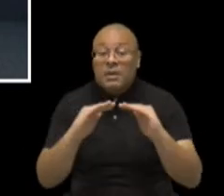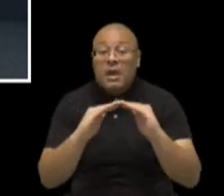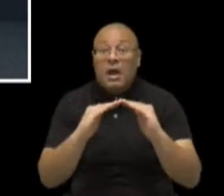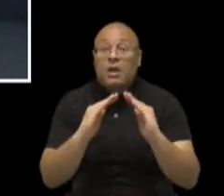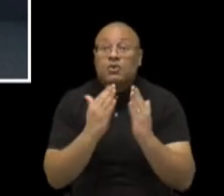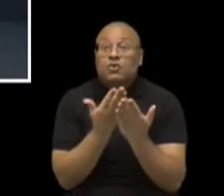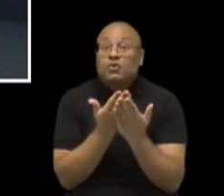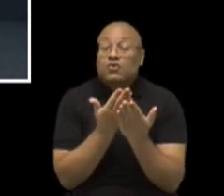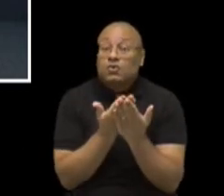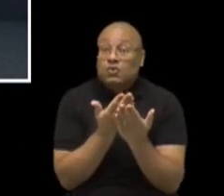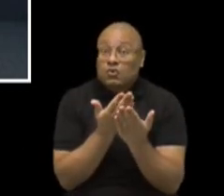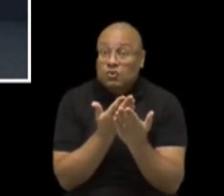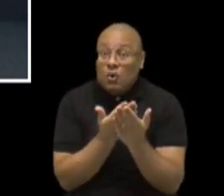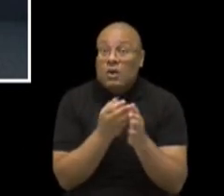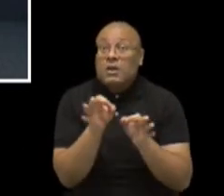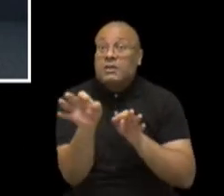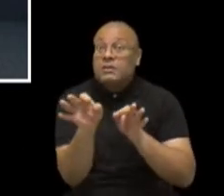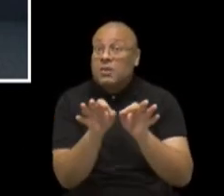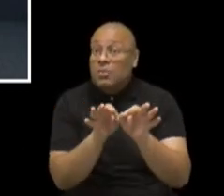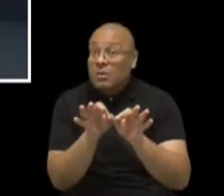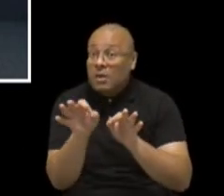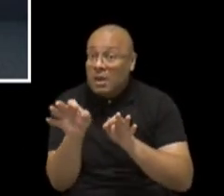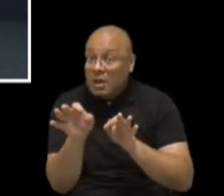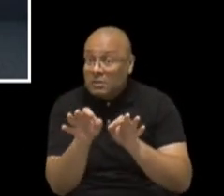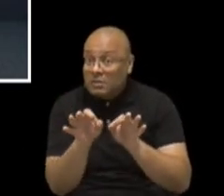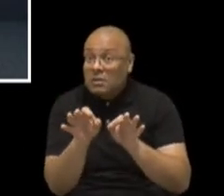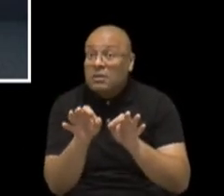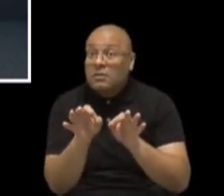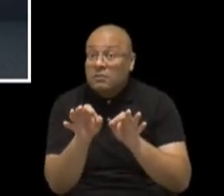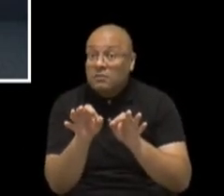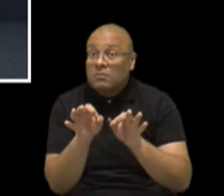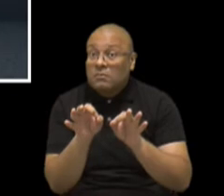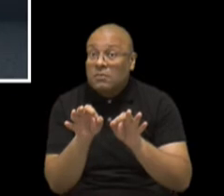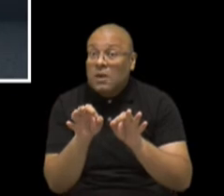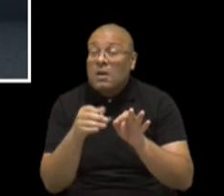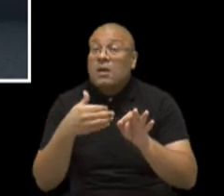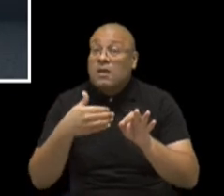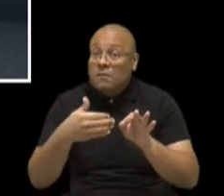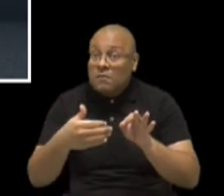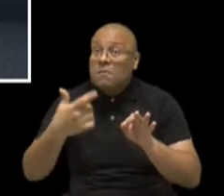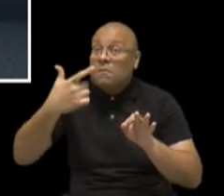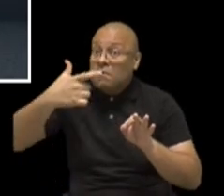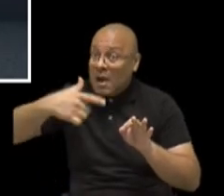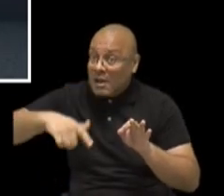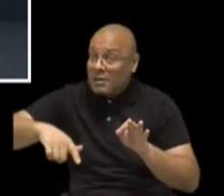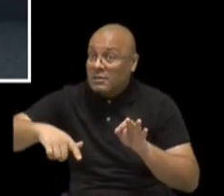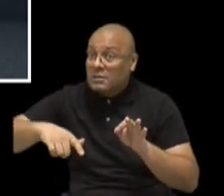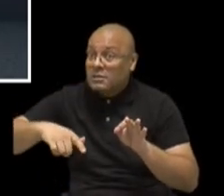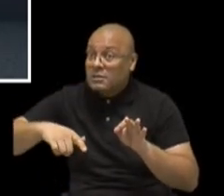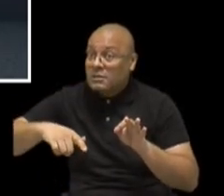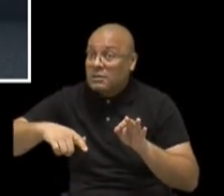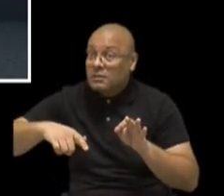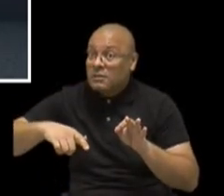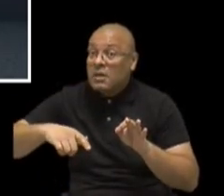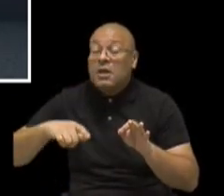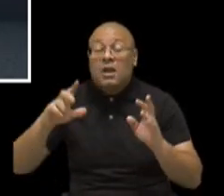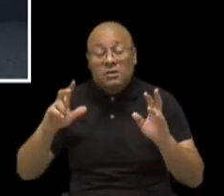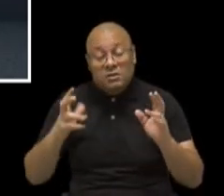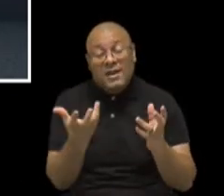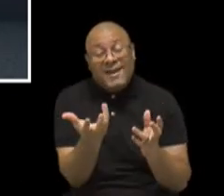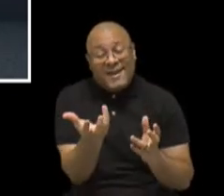lot of friends had planned to travel to Italy, and they can't anymore. We hope